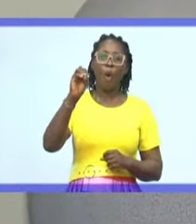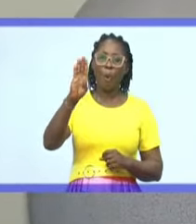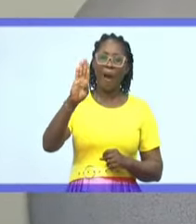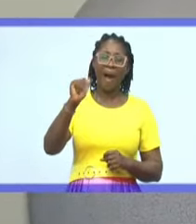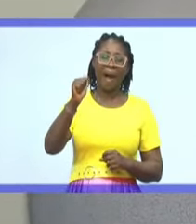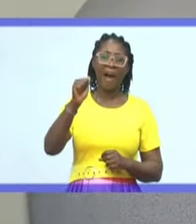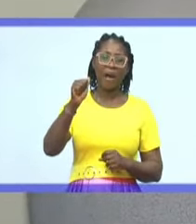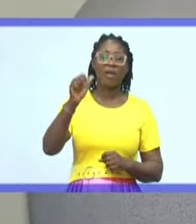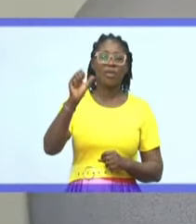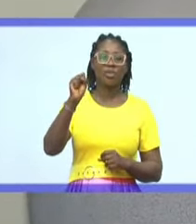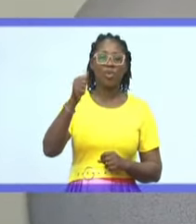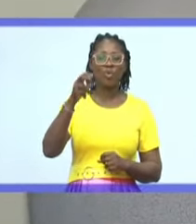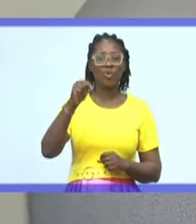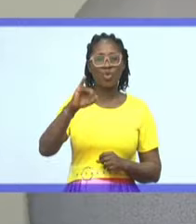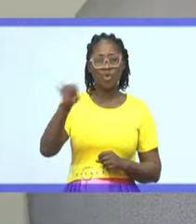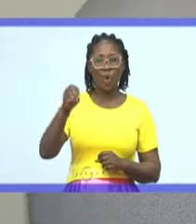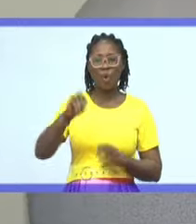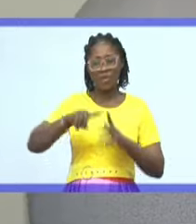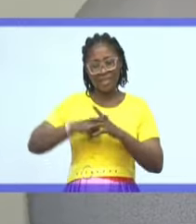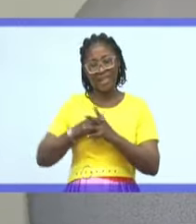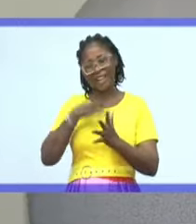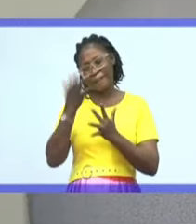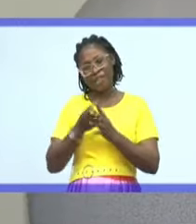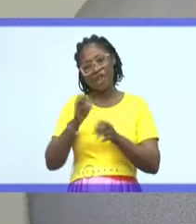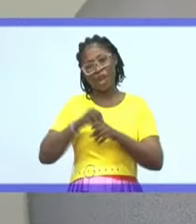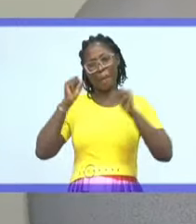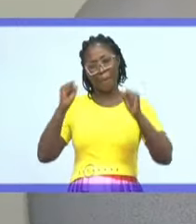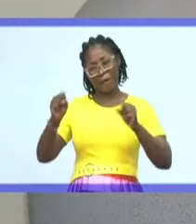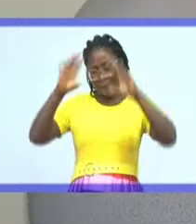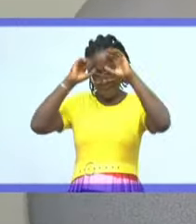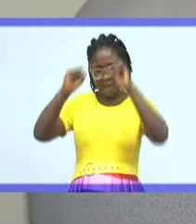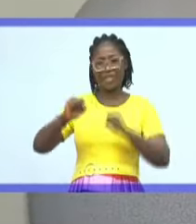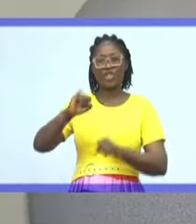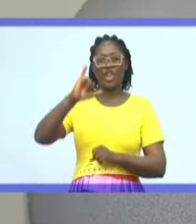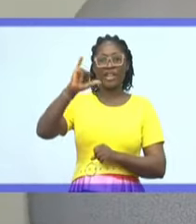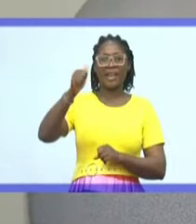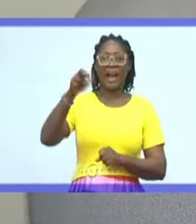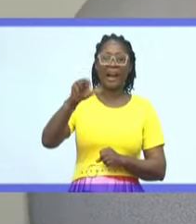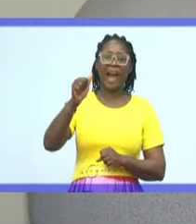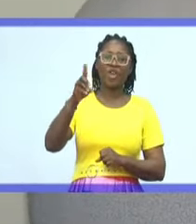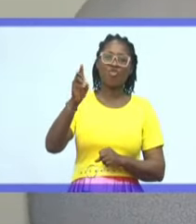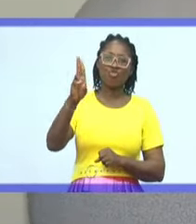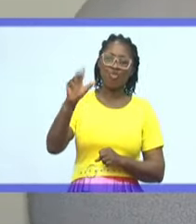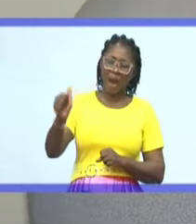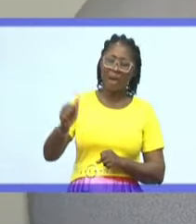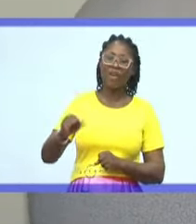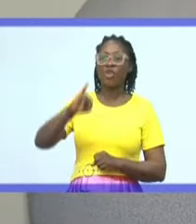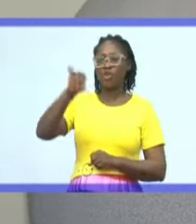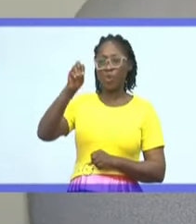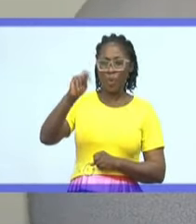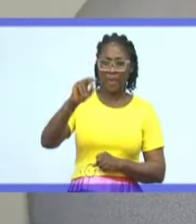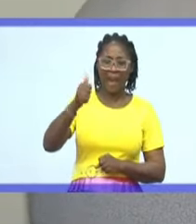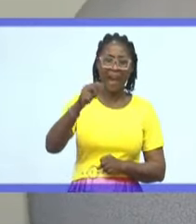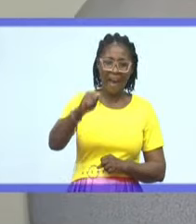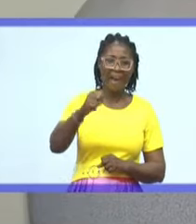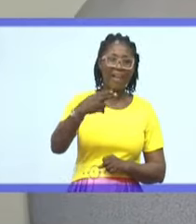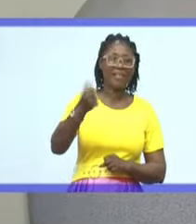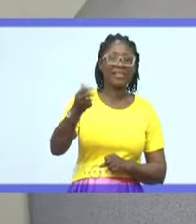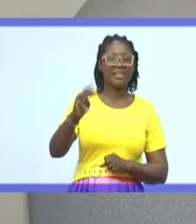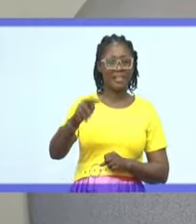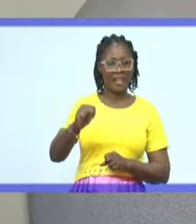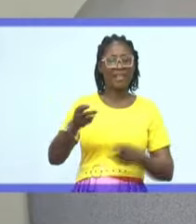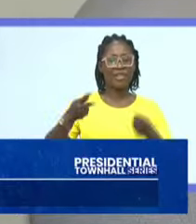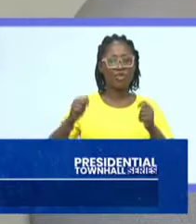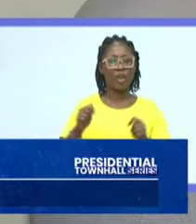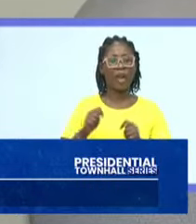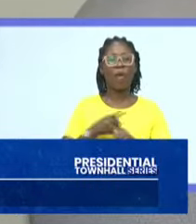Yar'Adua, President Jonathan, and now President Buhari, they all have tried their bit, but power seems to be stubborn. How do you